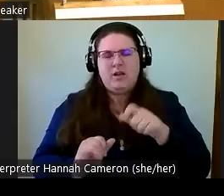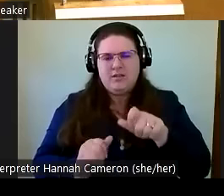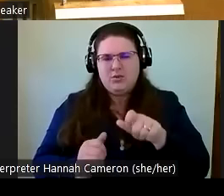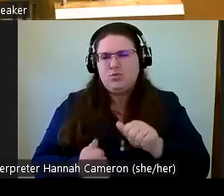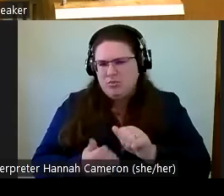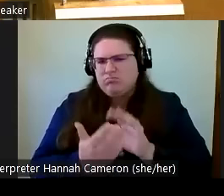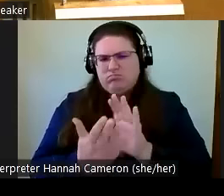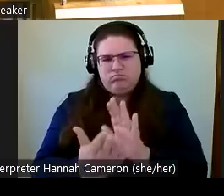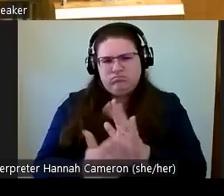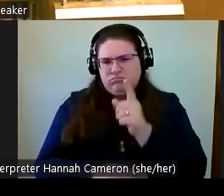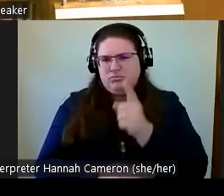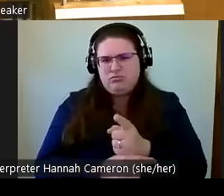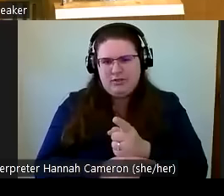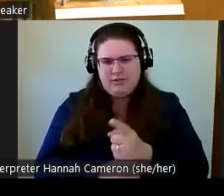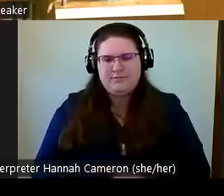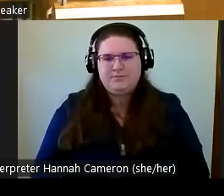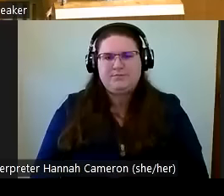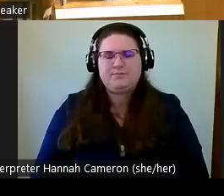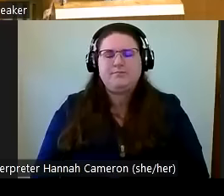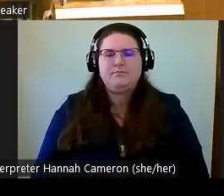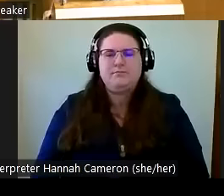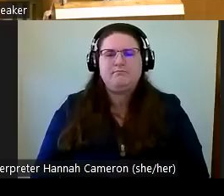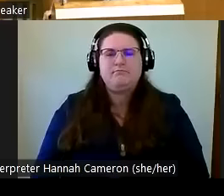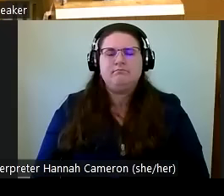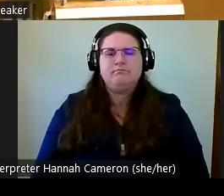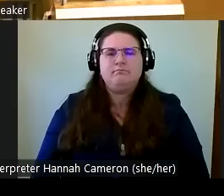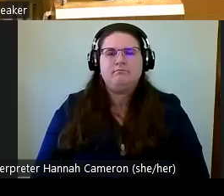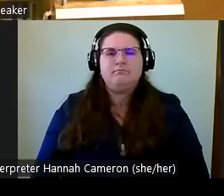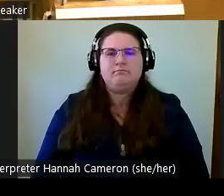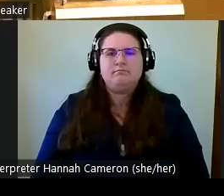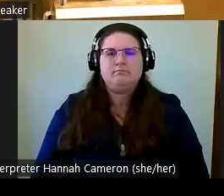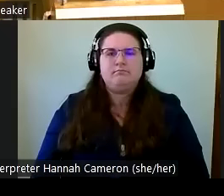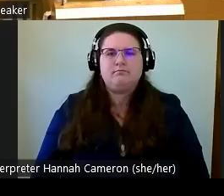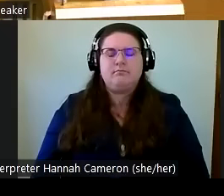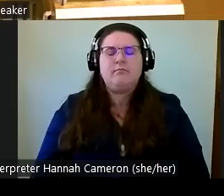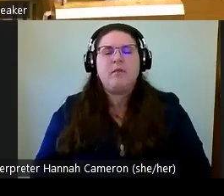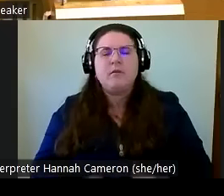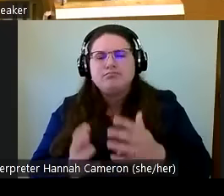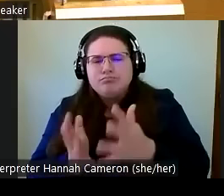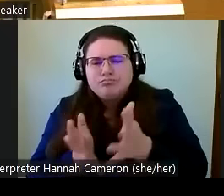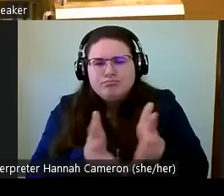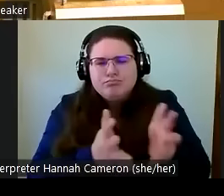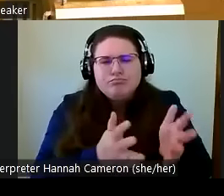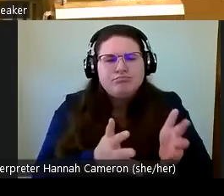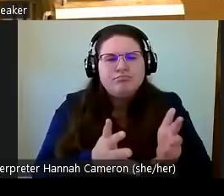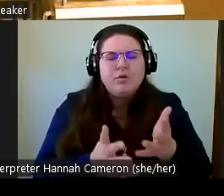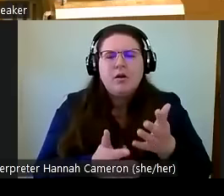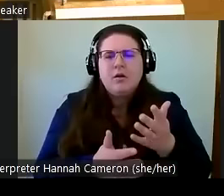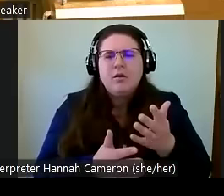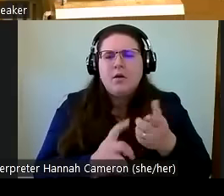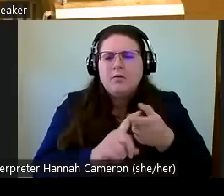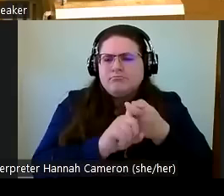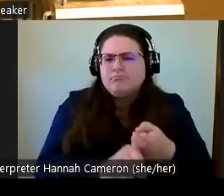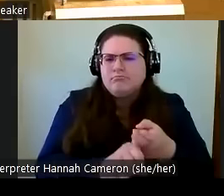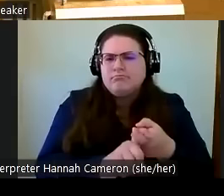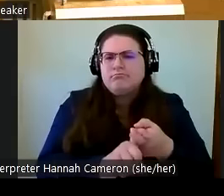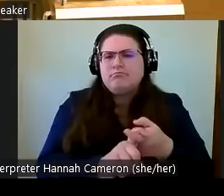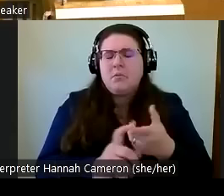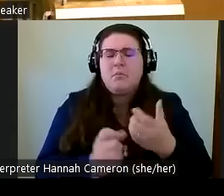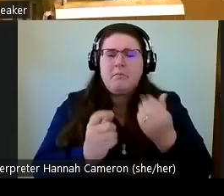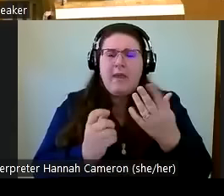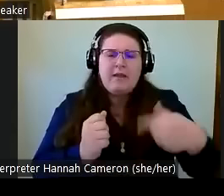And I start talking to some of my close friends, many of them my contemporaries. And it's interesting in terms of